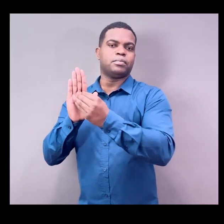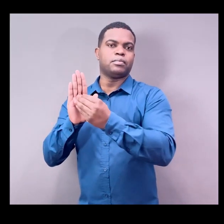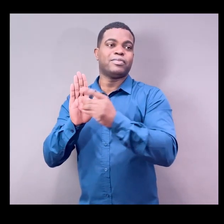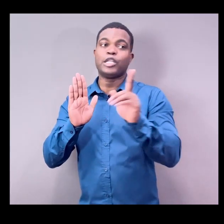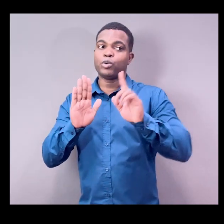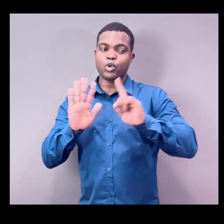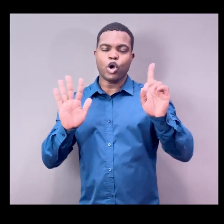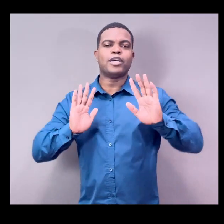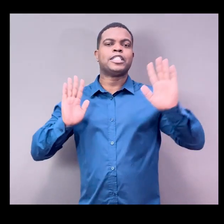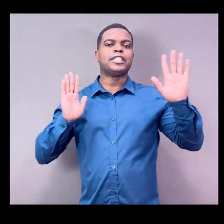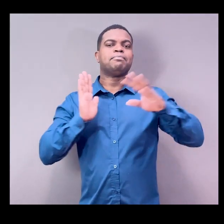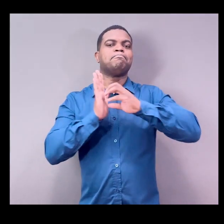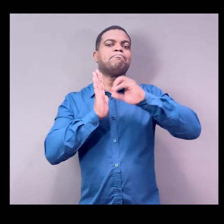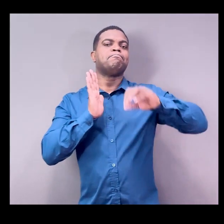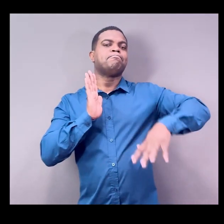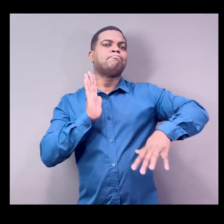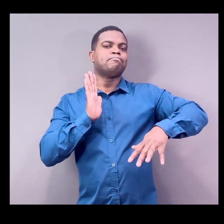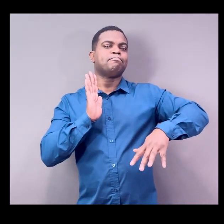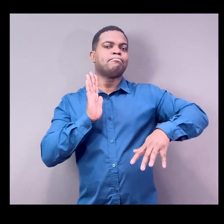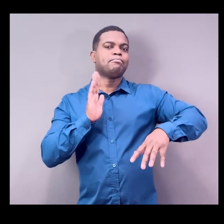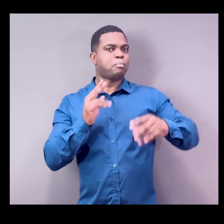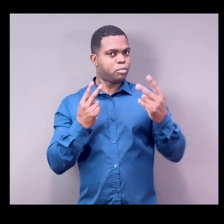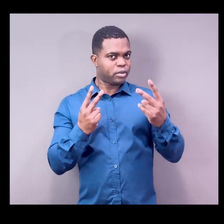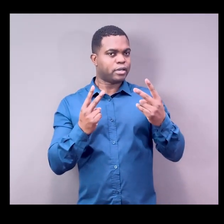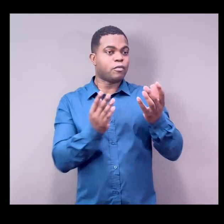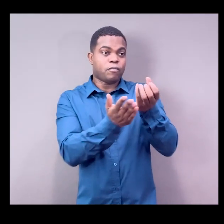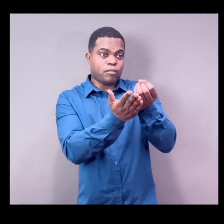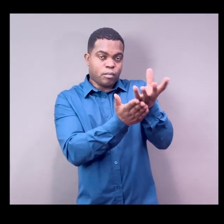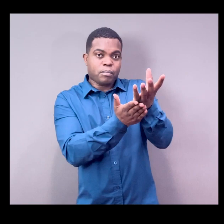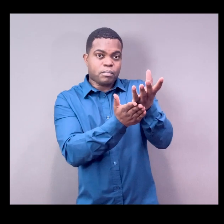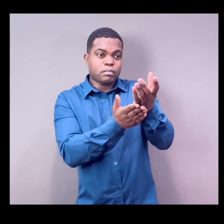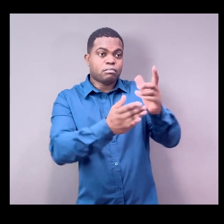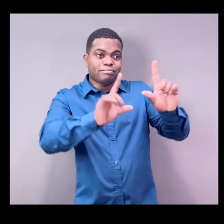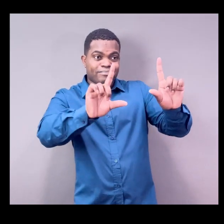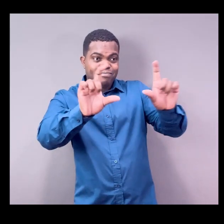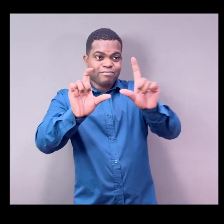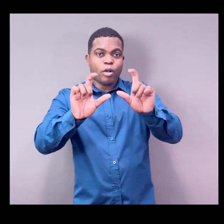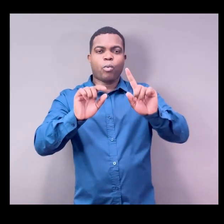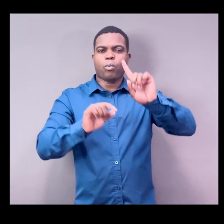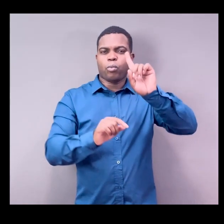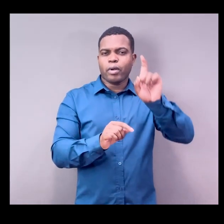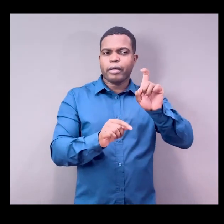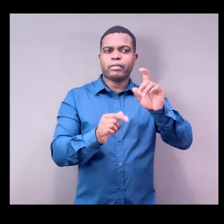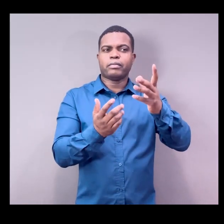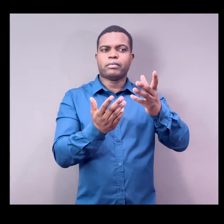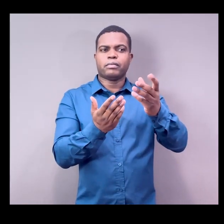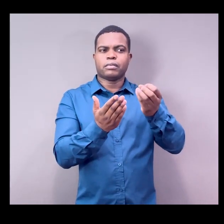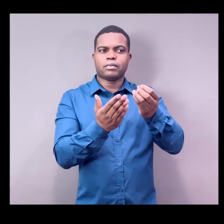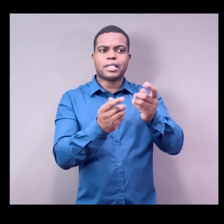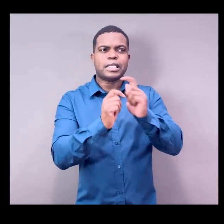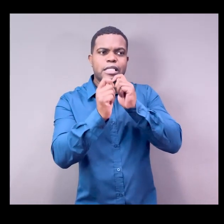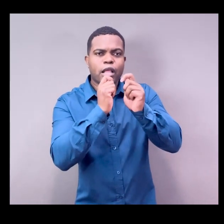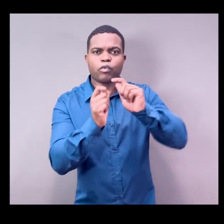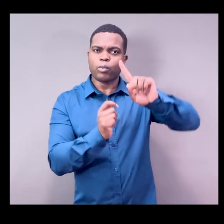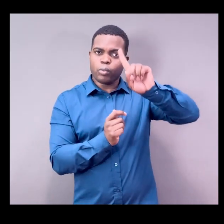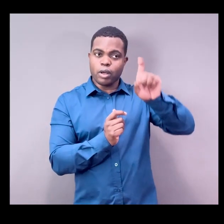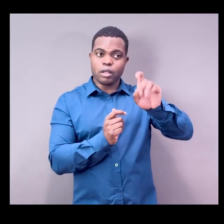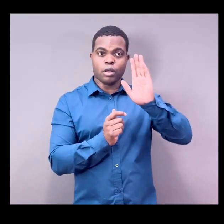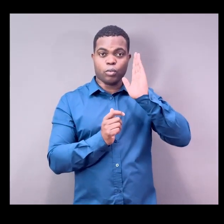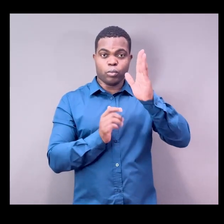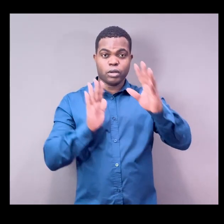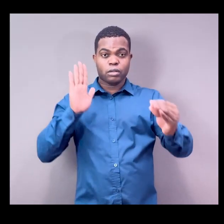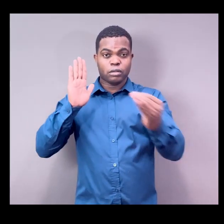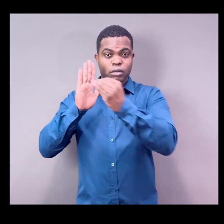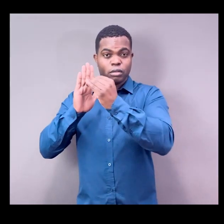a media project, you need to inform these people that this is what your pictures will be used